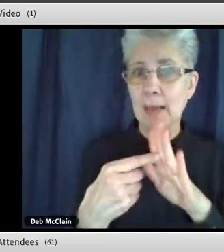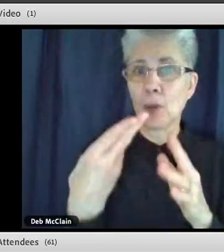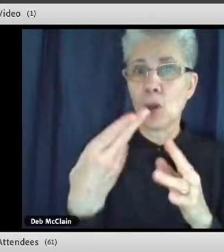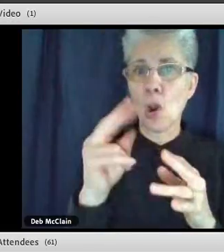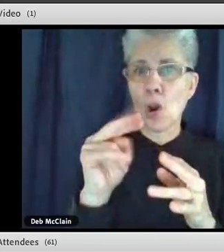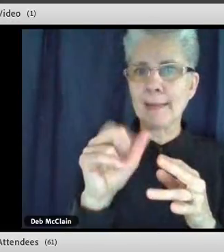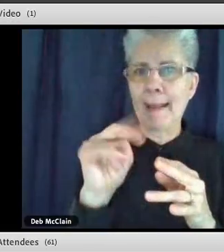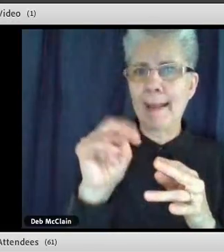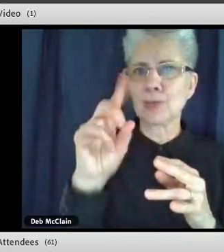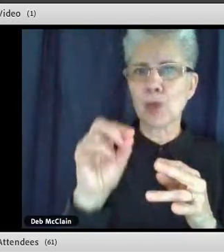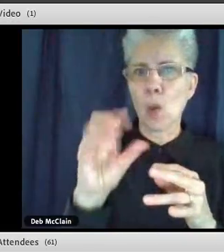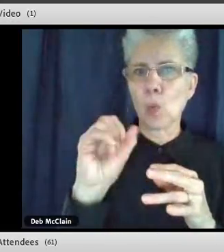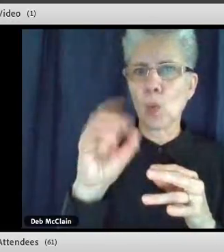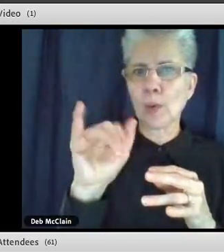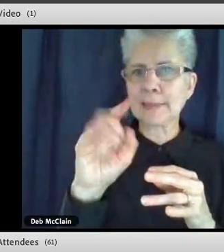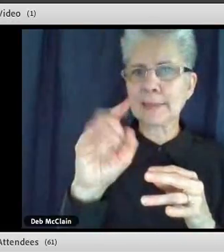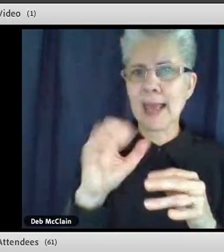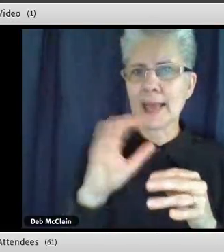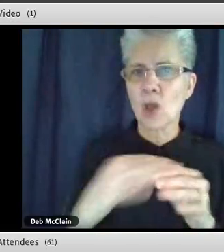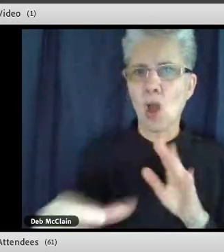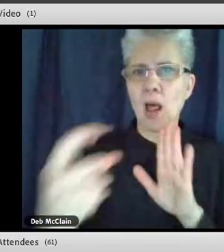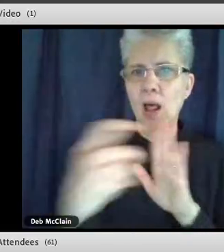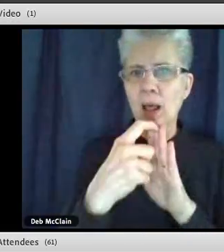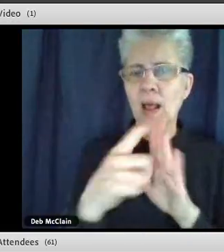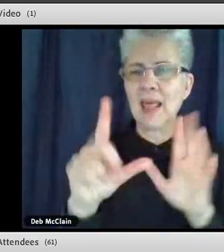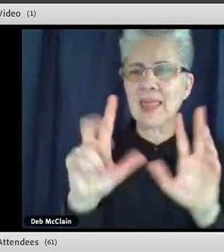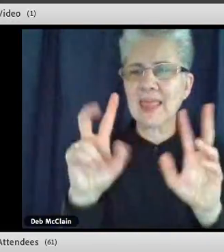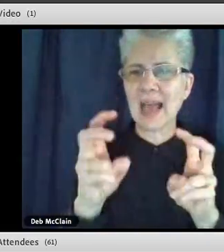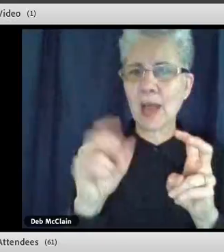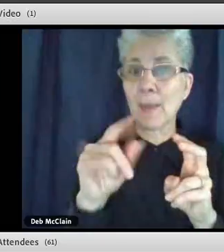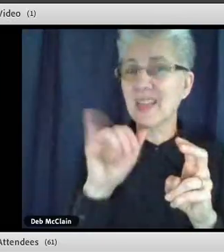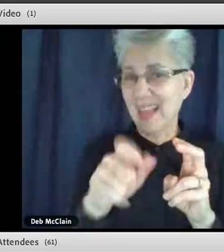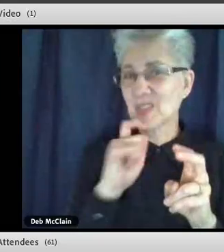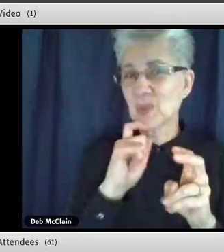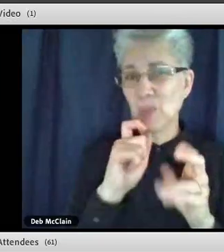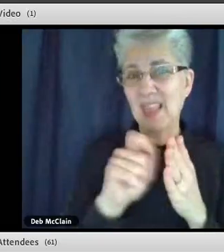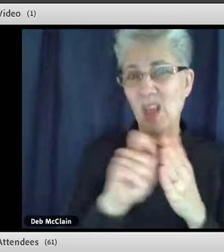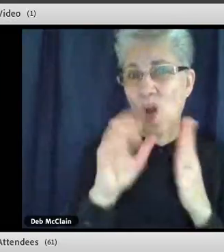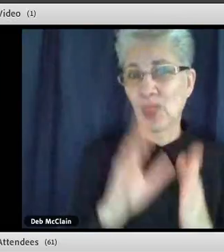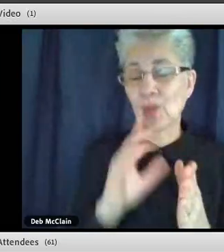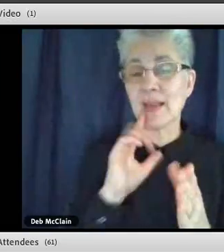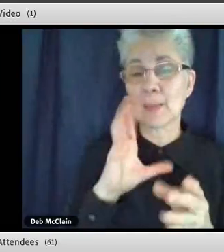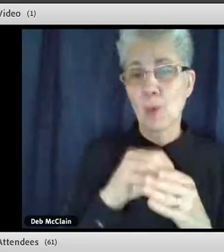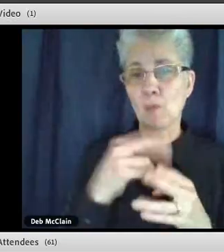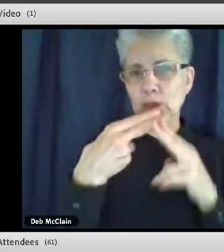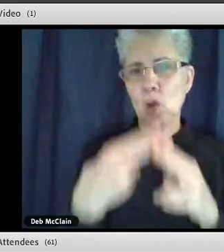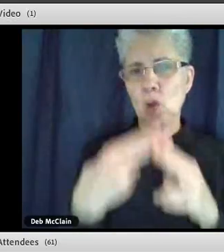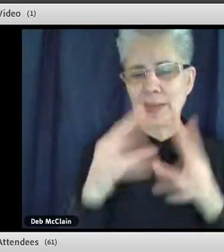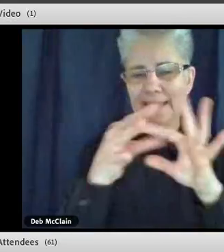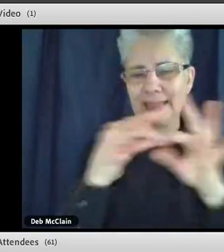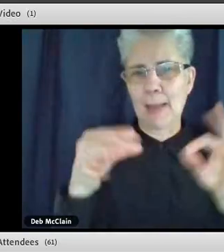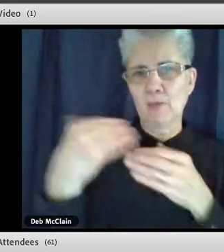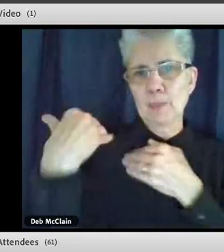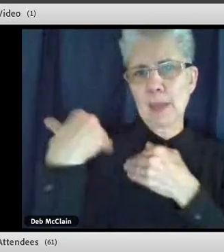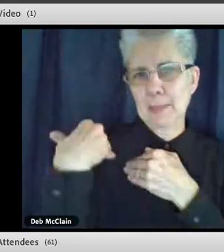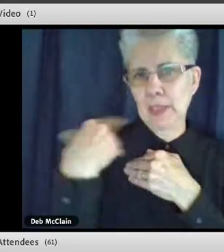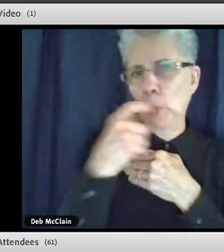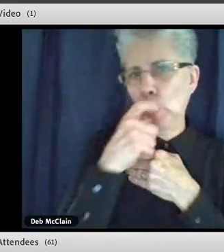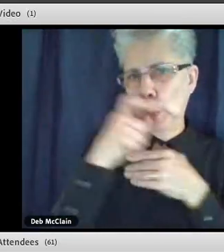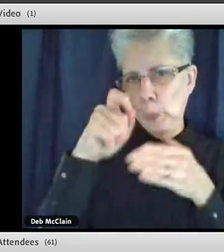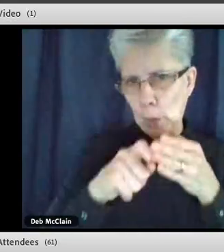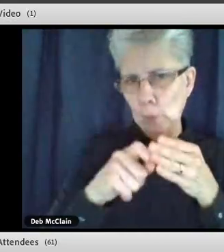our author, which will be part of what's called the Statement of Responsibility in the title field. And then the